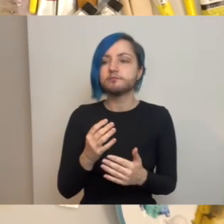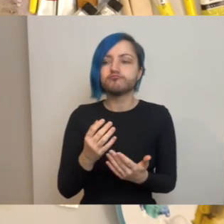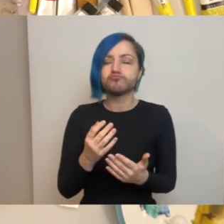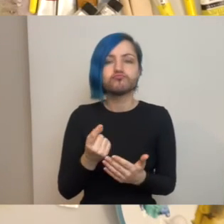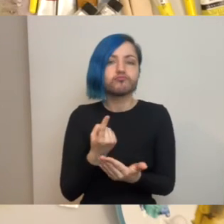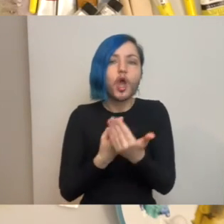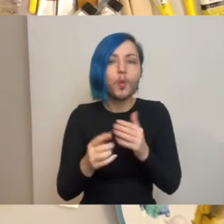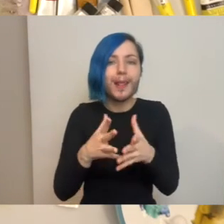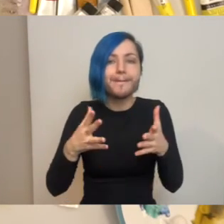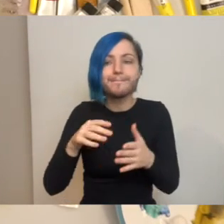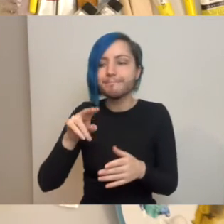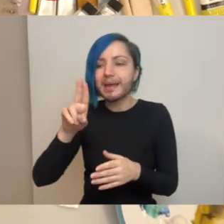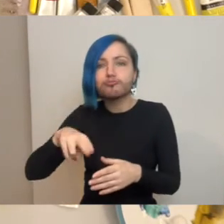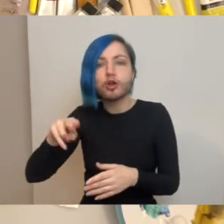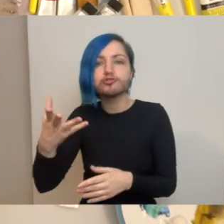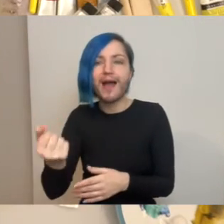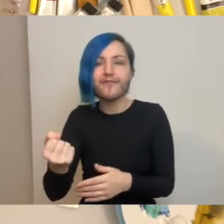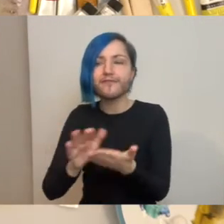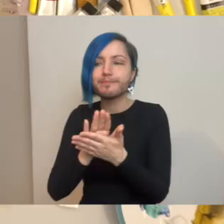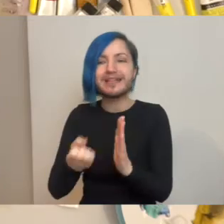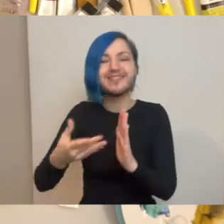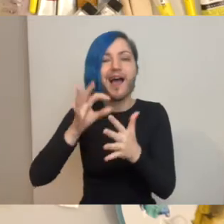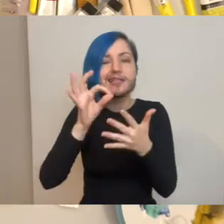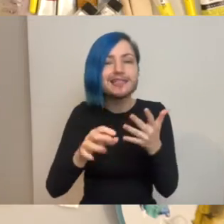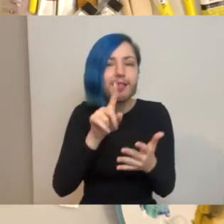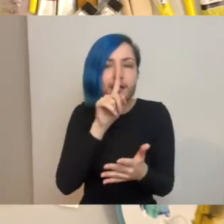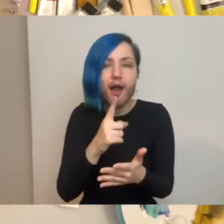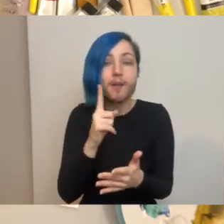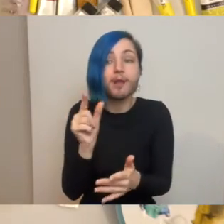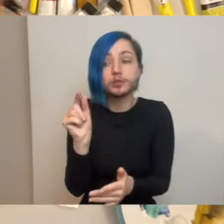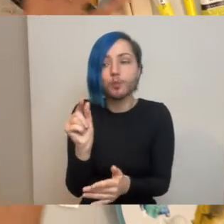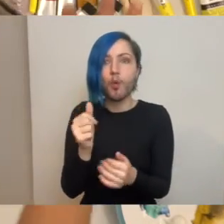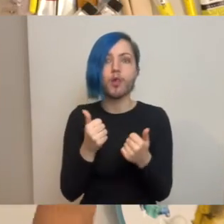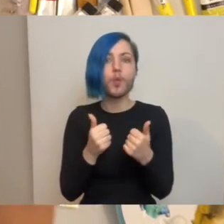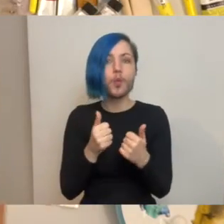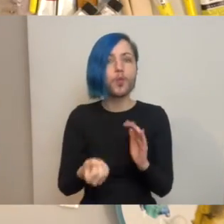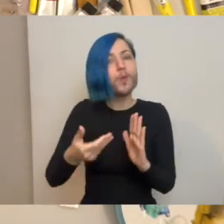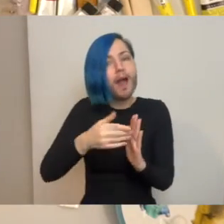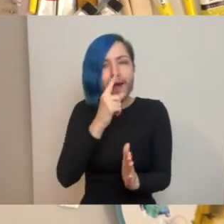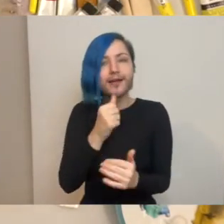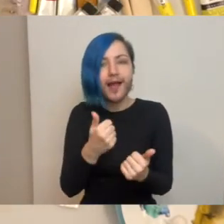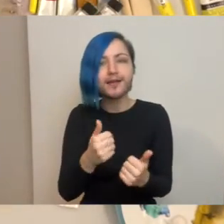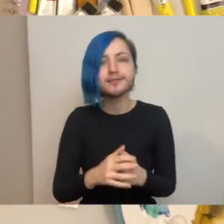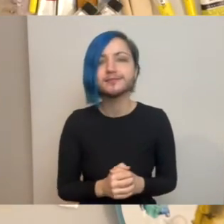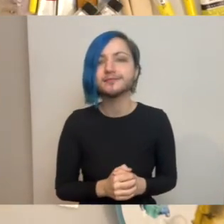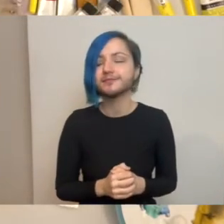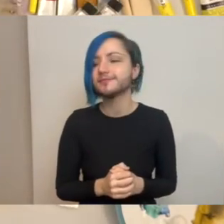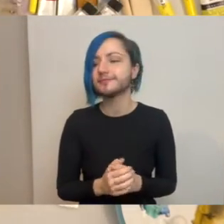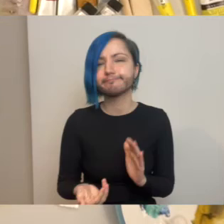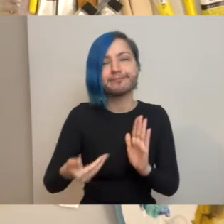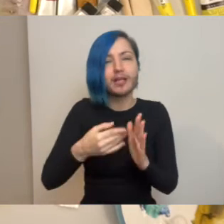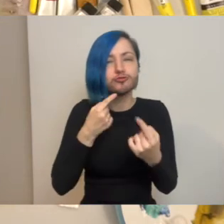and as I was saying, when you have the luxury of different size brushes, it just also means that you